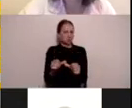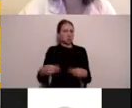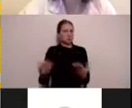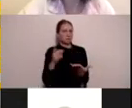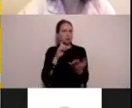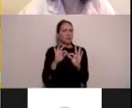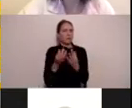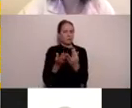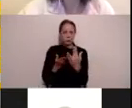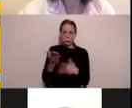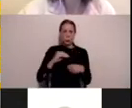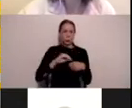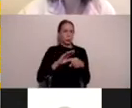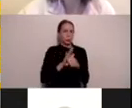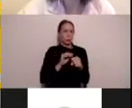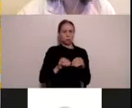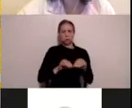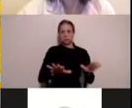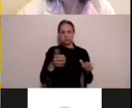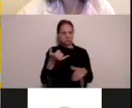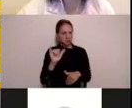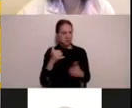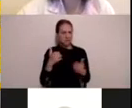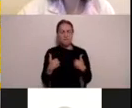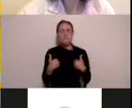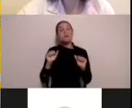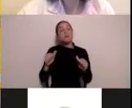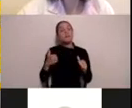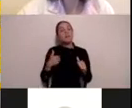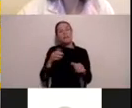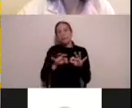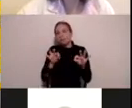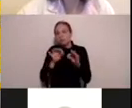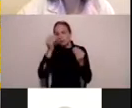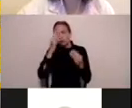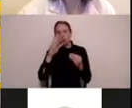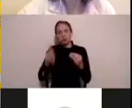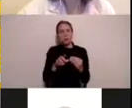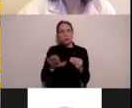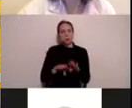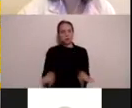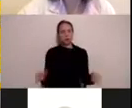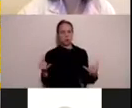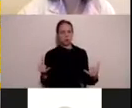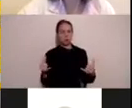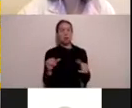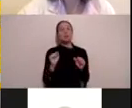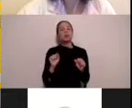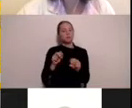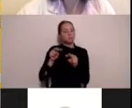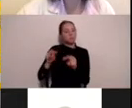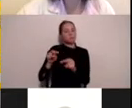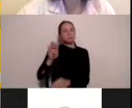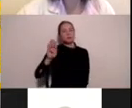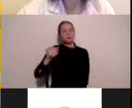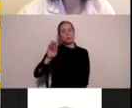families need to know that they can still get the essential information on the health of their child right now. Again, you can follow along on Baby's First Test newsletter